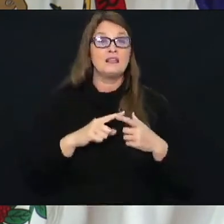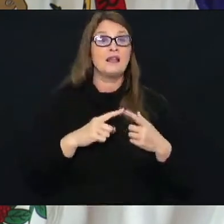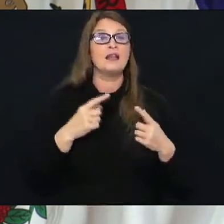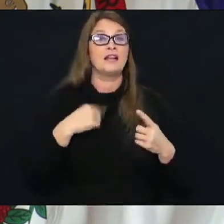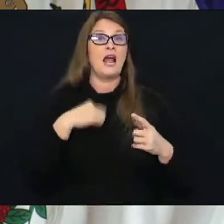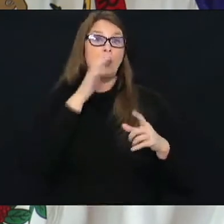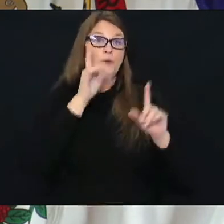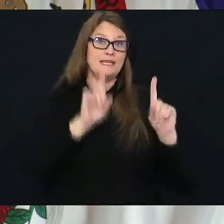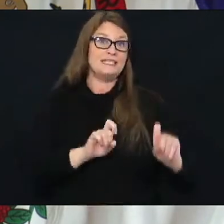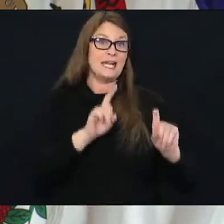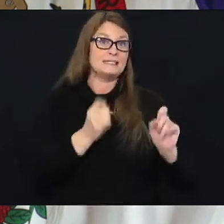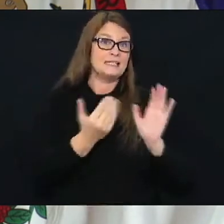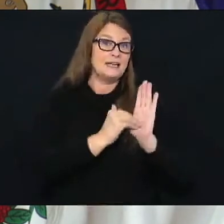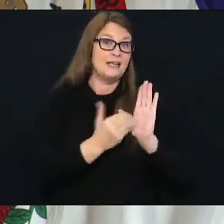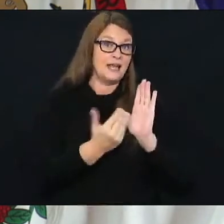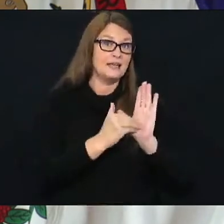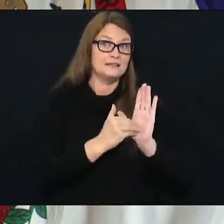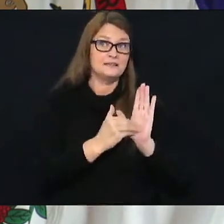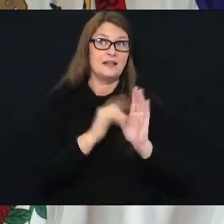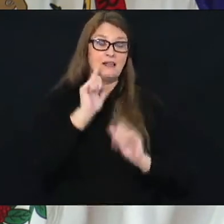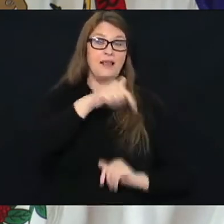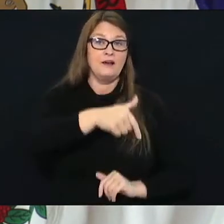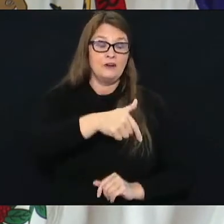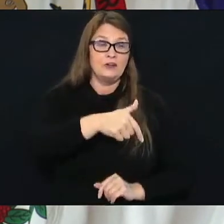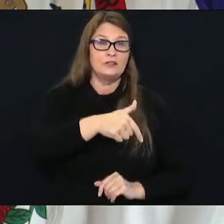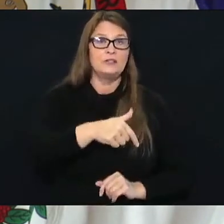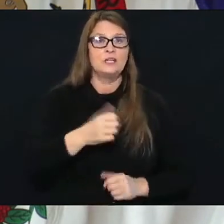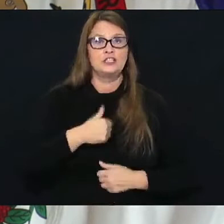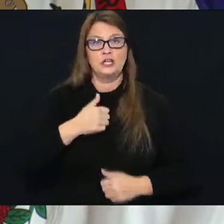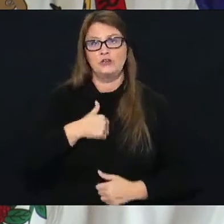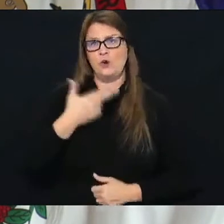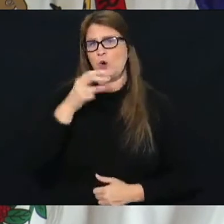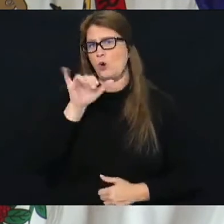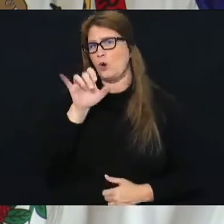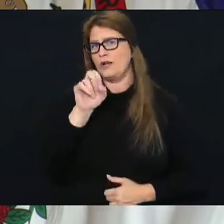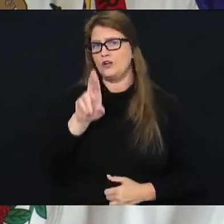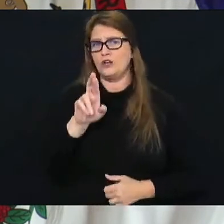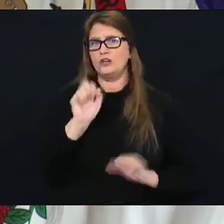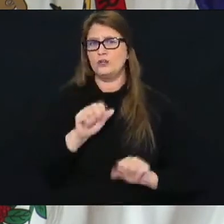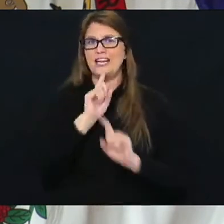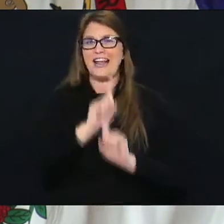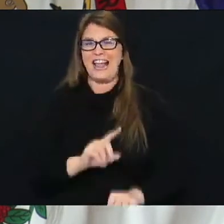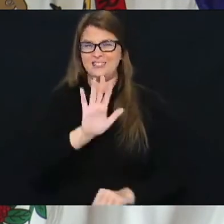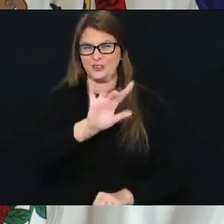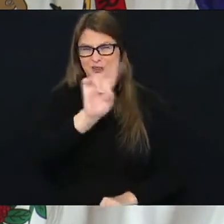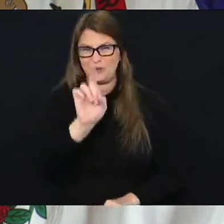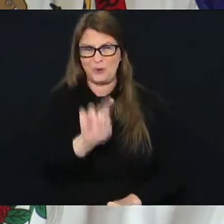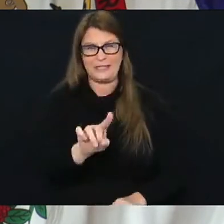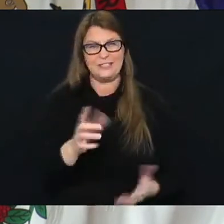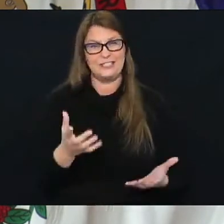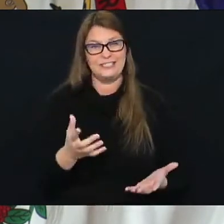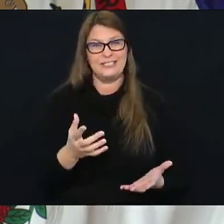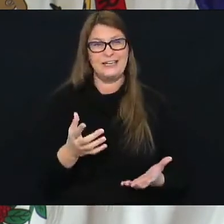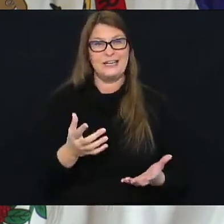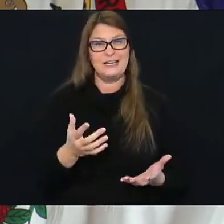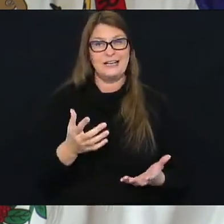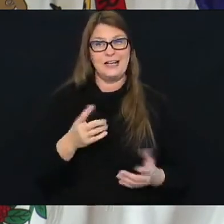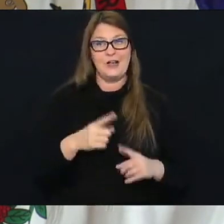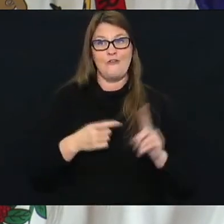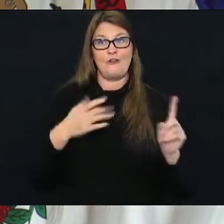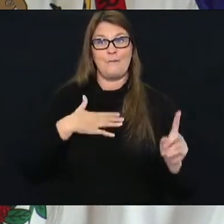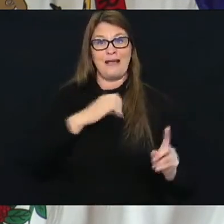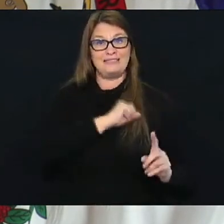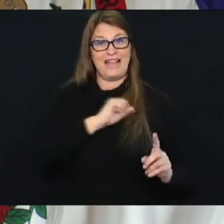be tested multiple more times, but. General Hoyer could probably answer the question a whole lot better, than anyone on my